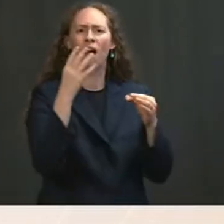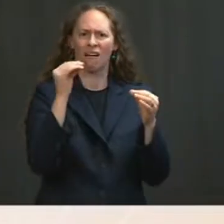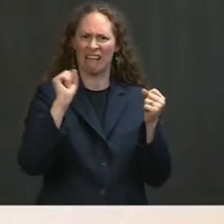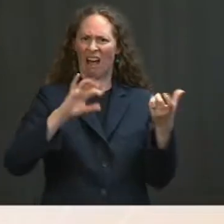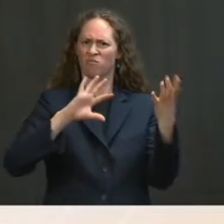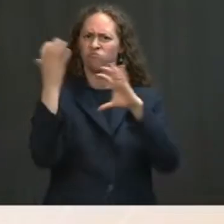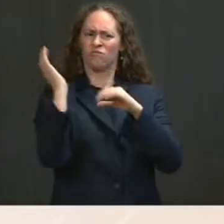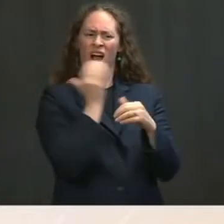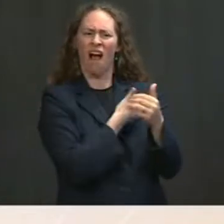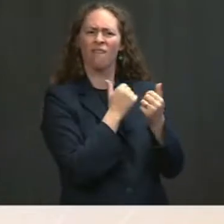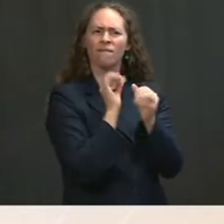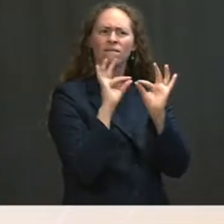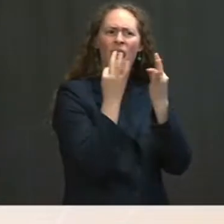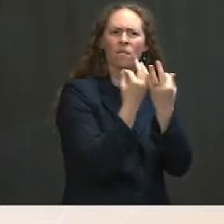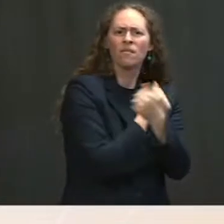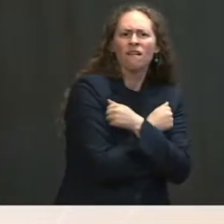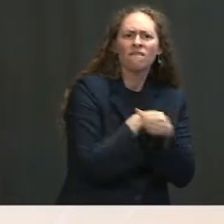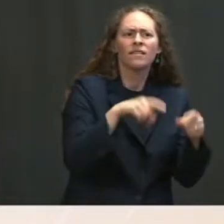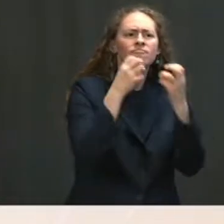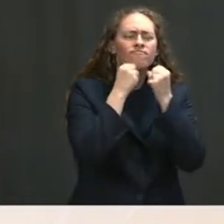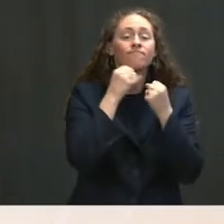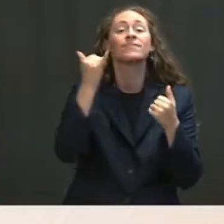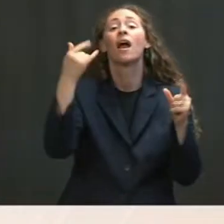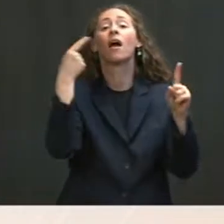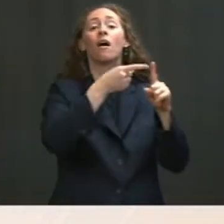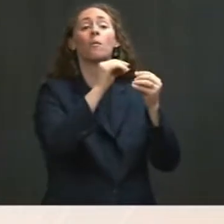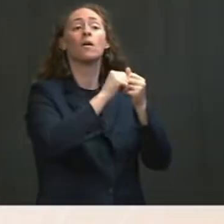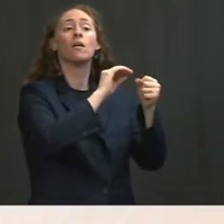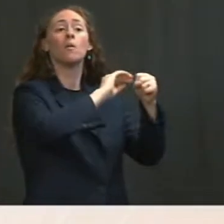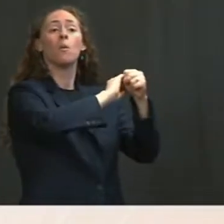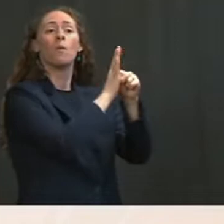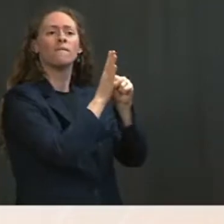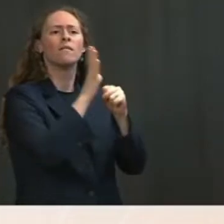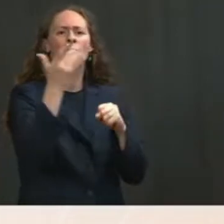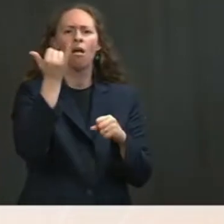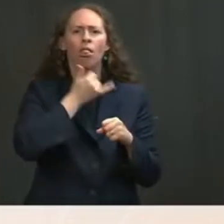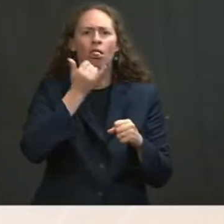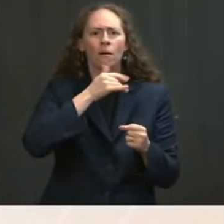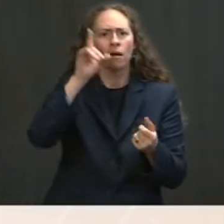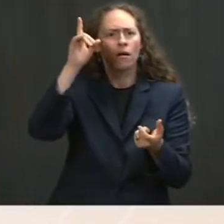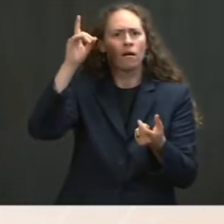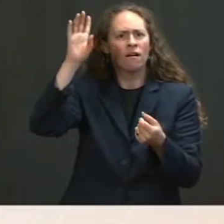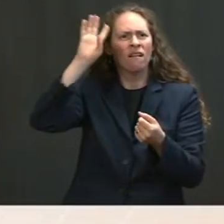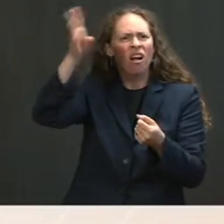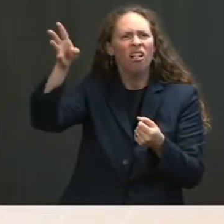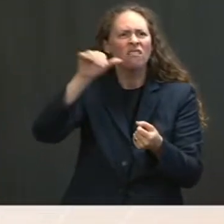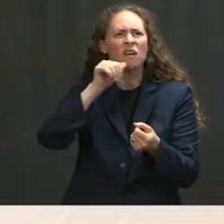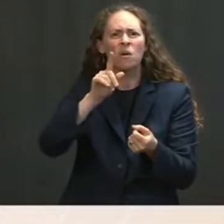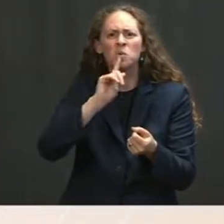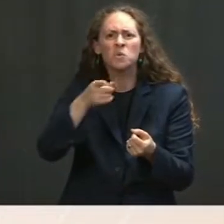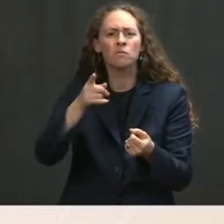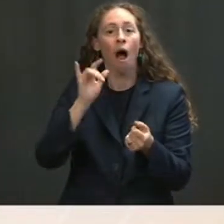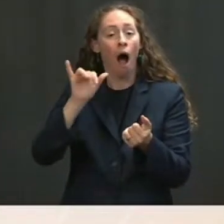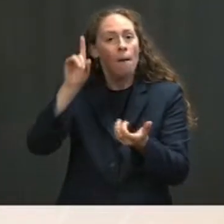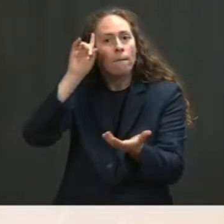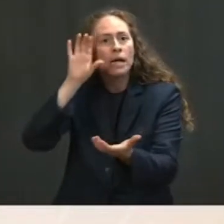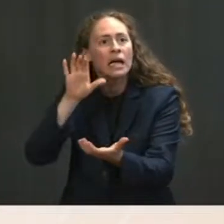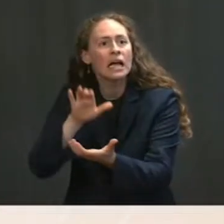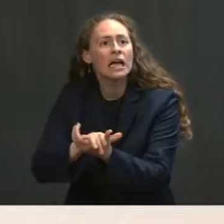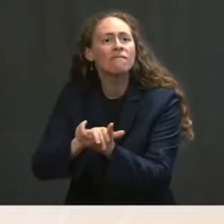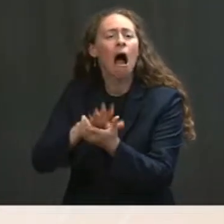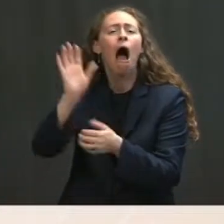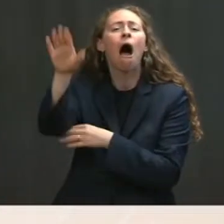led people to resist wearing masks in high-risk settings. It's led them to turn down proven treatments and to choose not to get